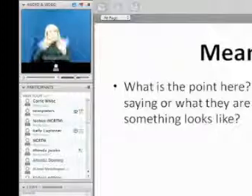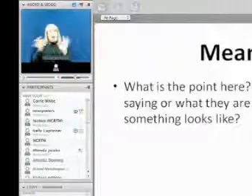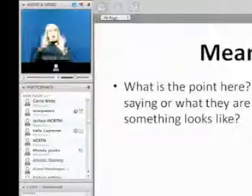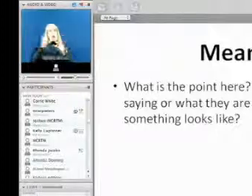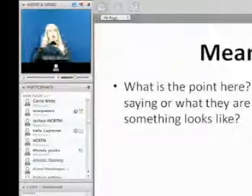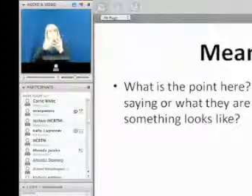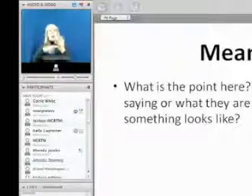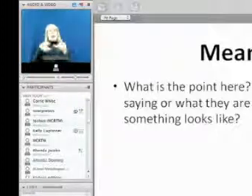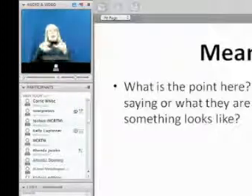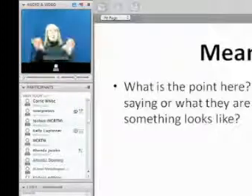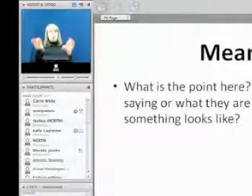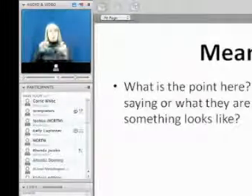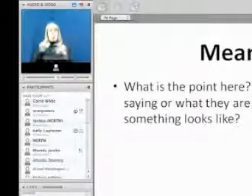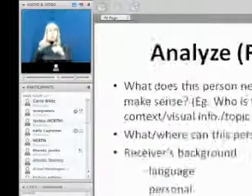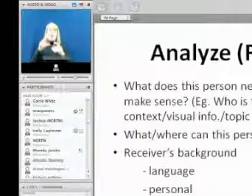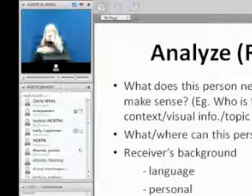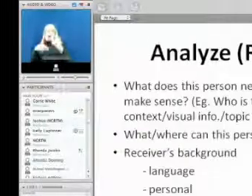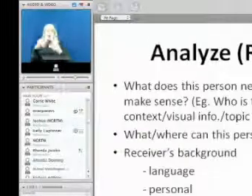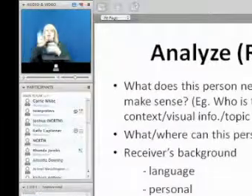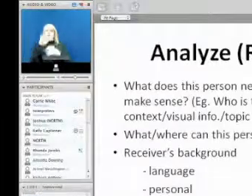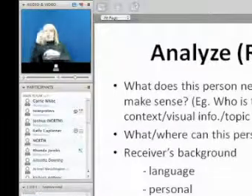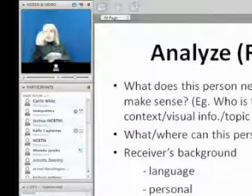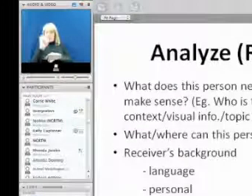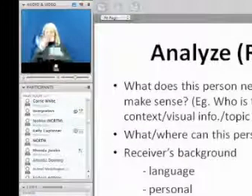what something looks like?